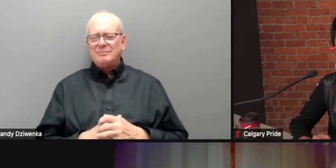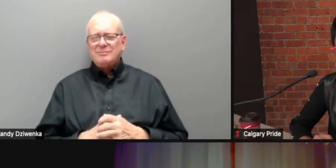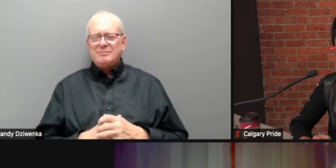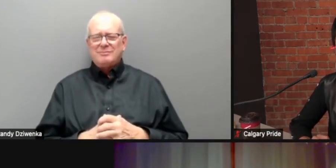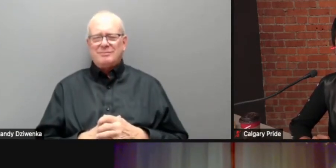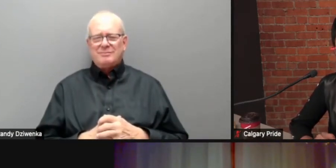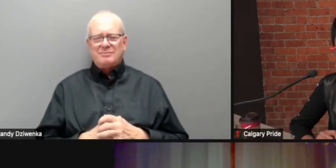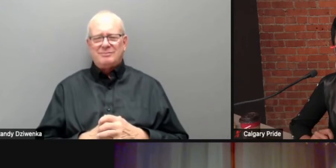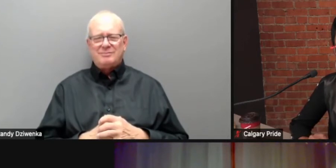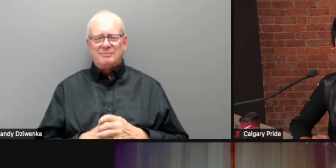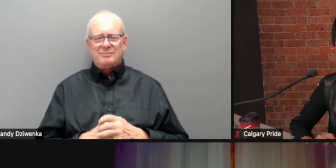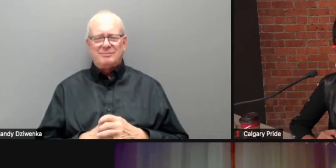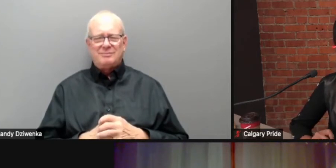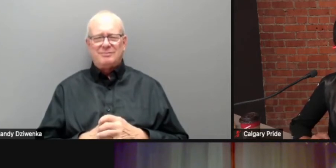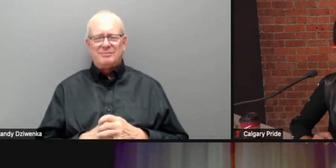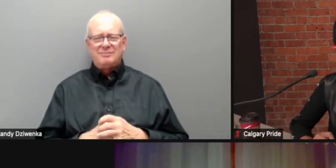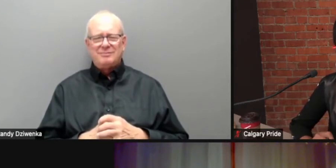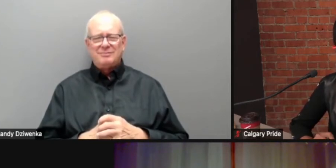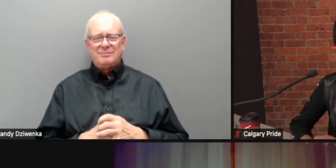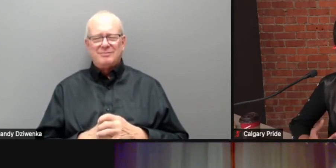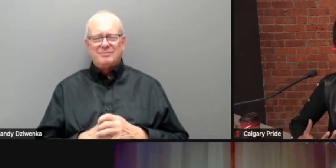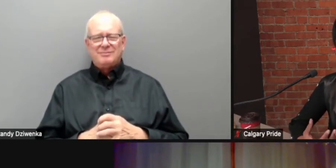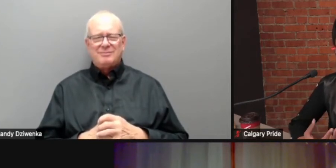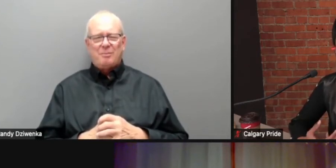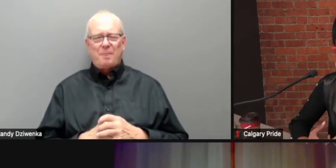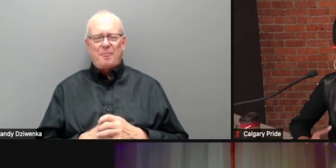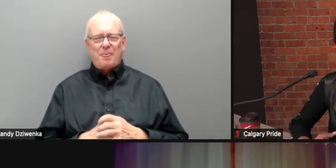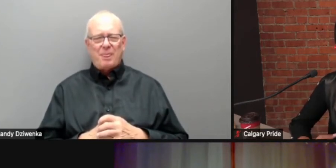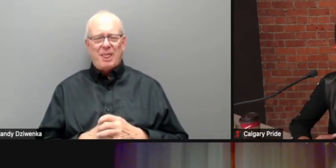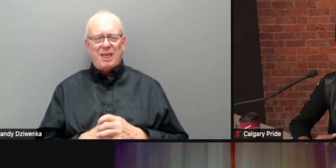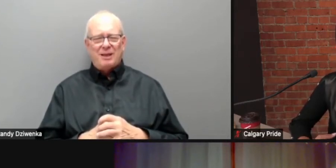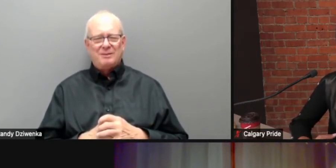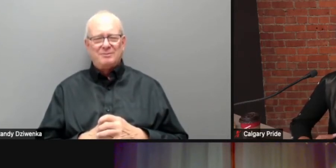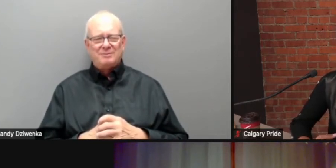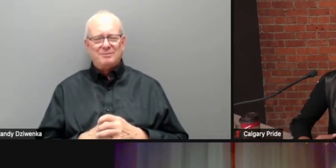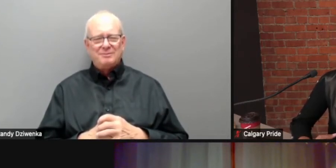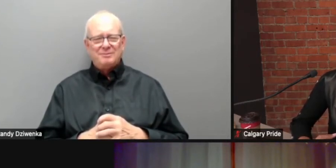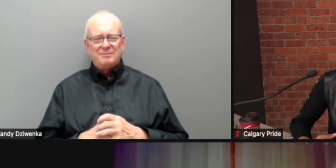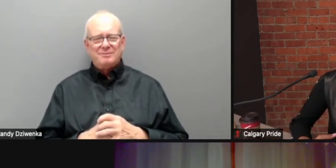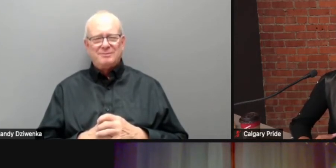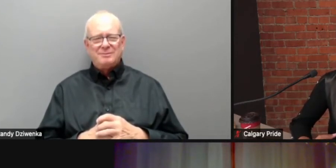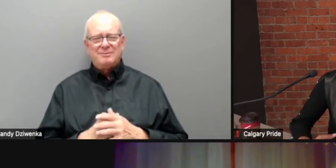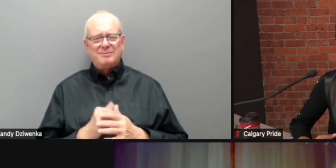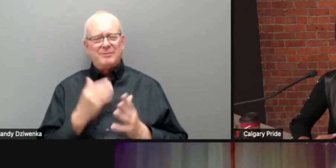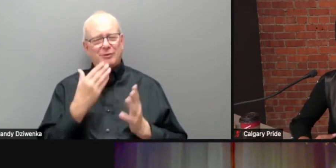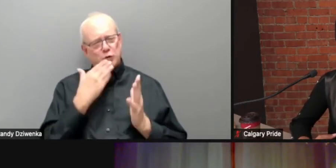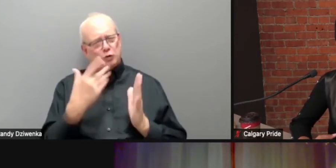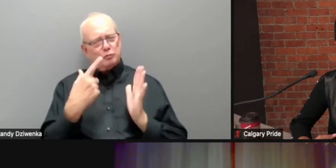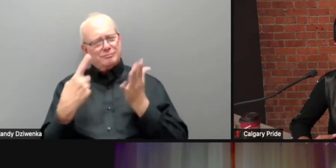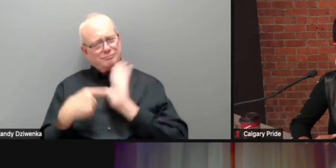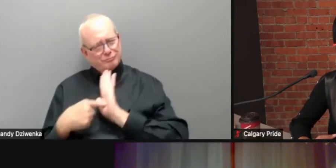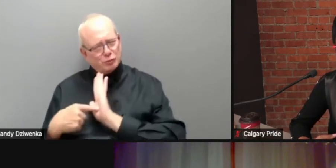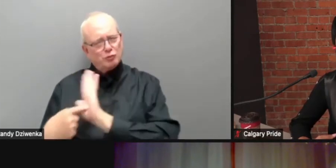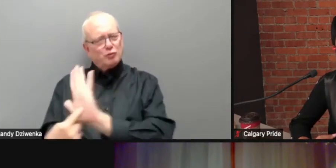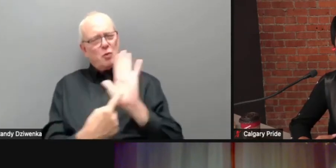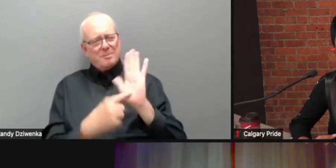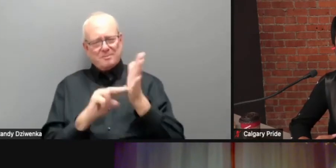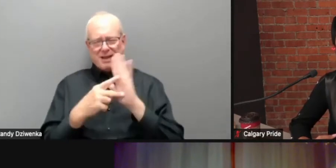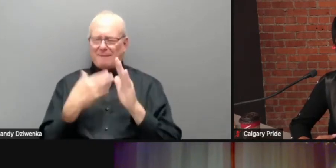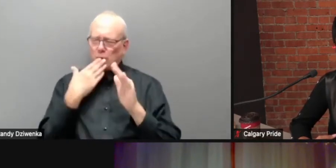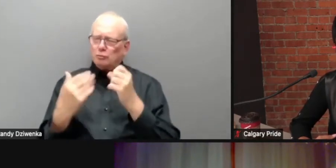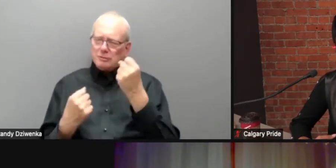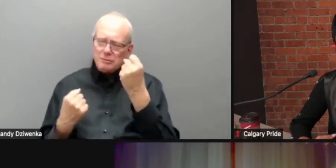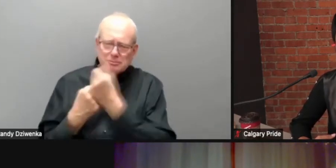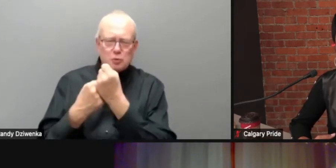to creating that journey of support and publicly saying that. And that probably means a lot to Amrit as